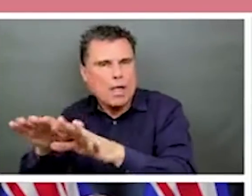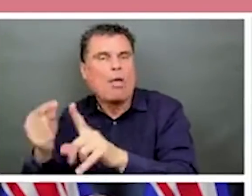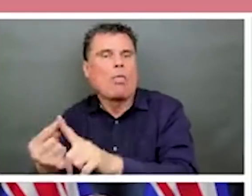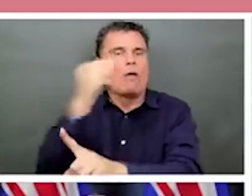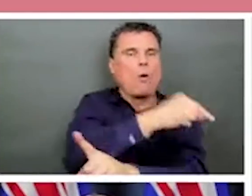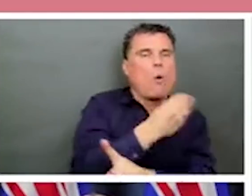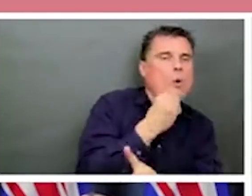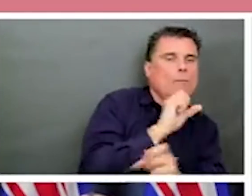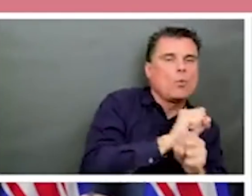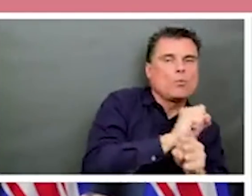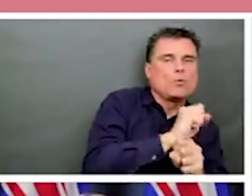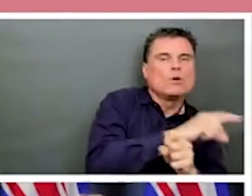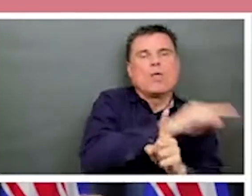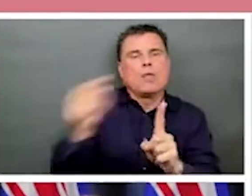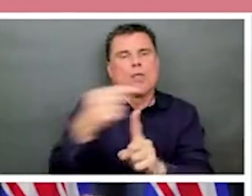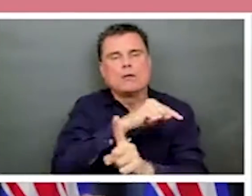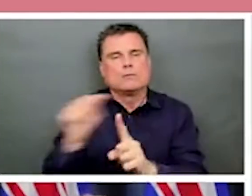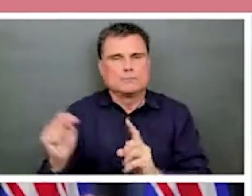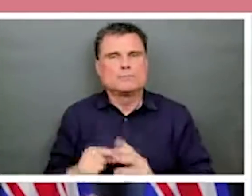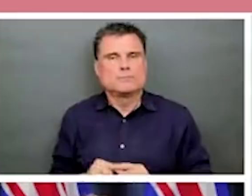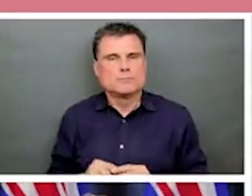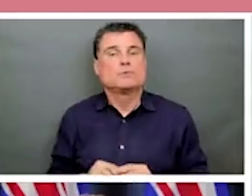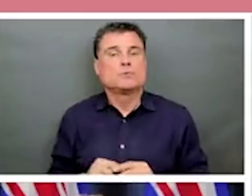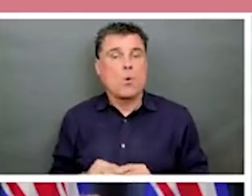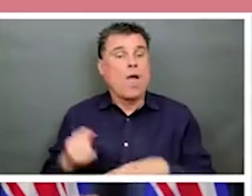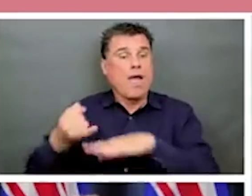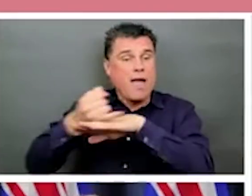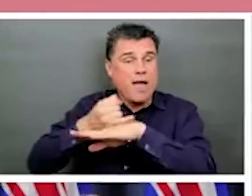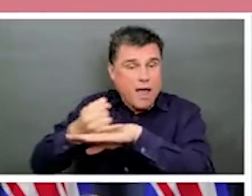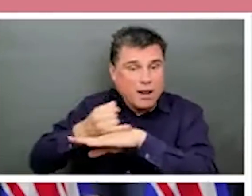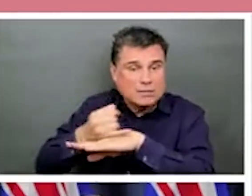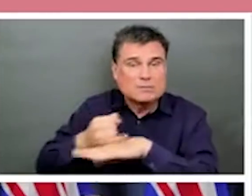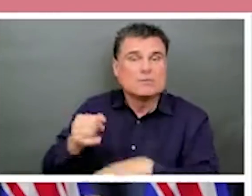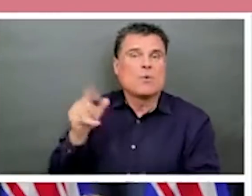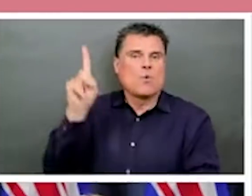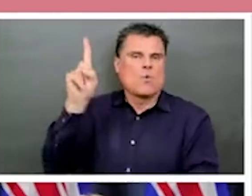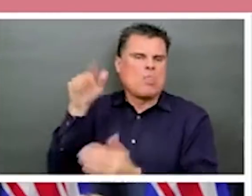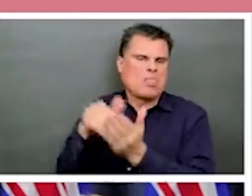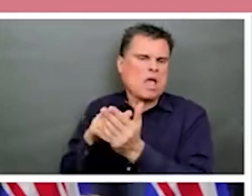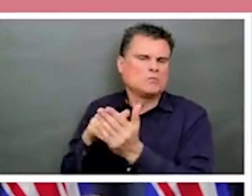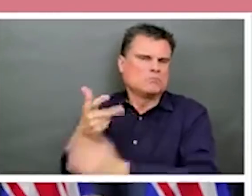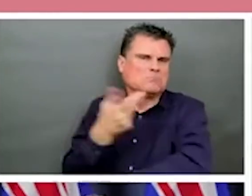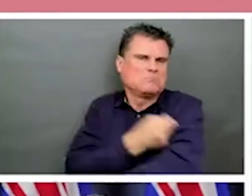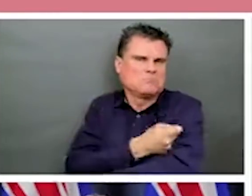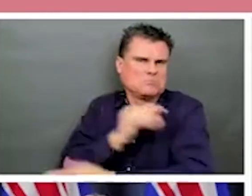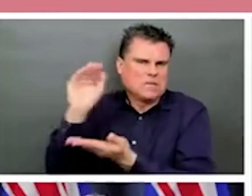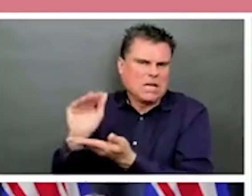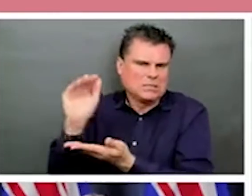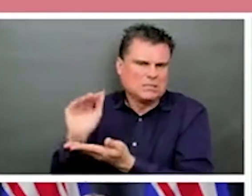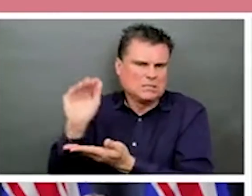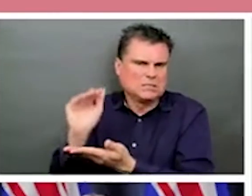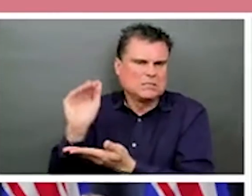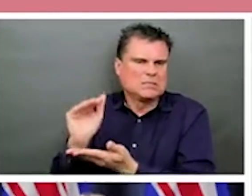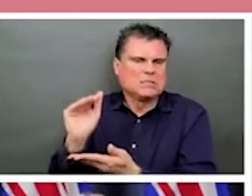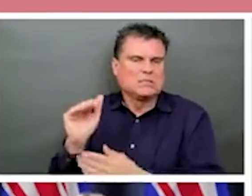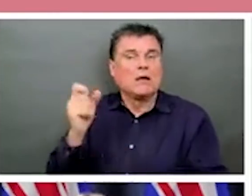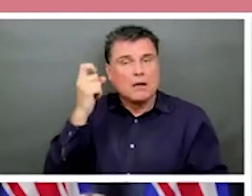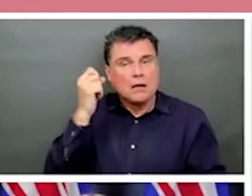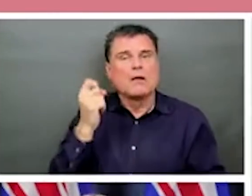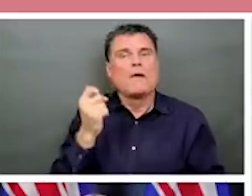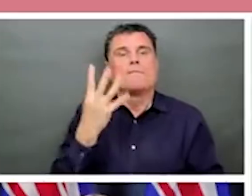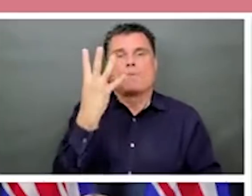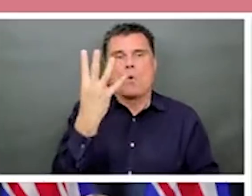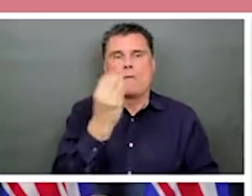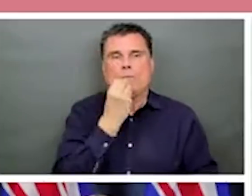camps themselves. Island Health doesn't have as many of these types of settings, but there are 4 of the large food